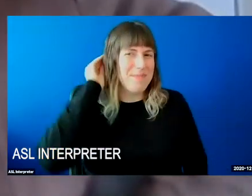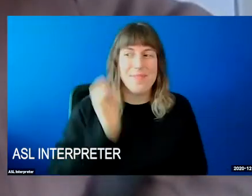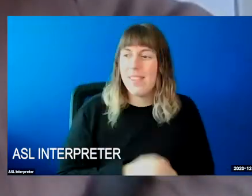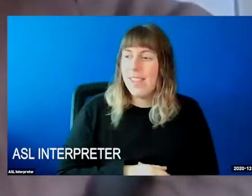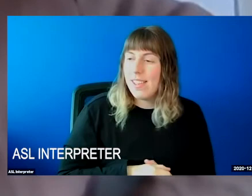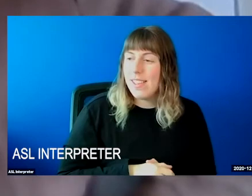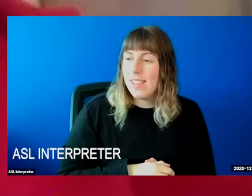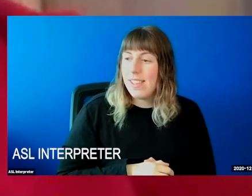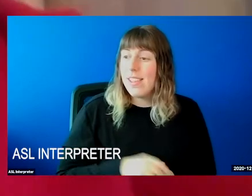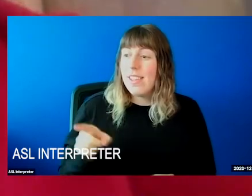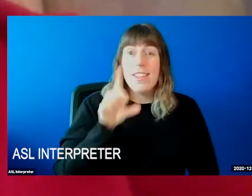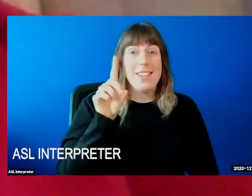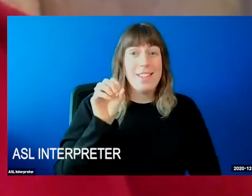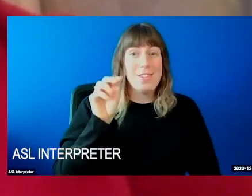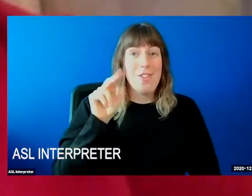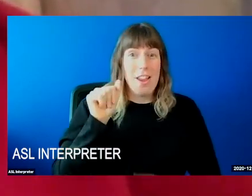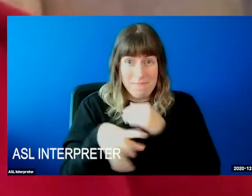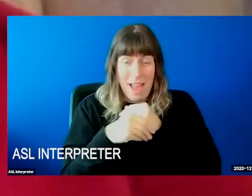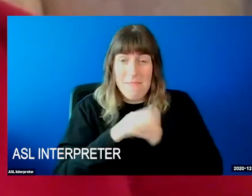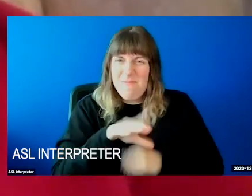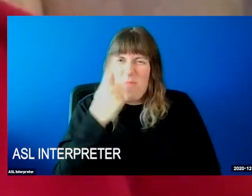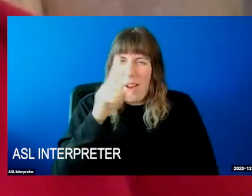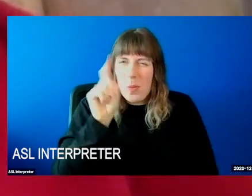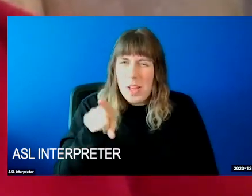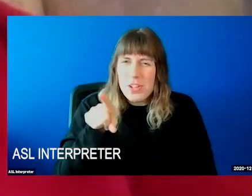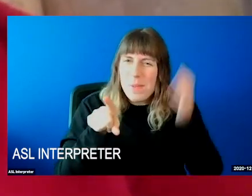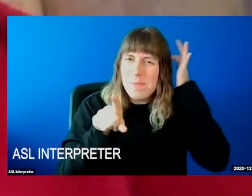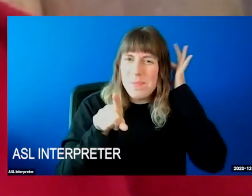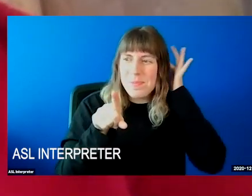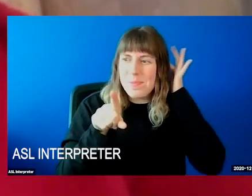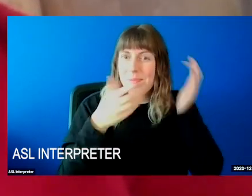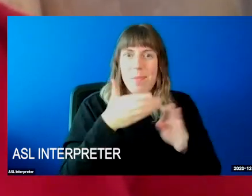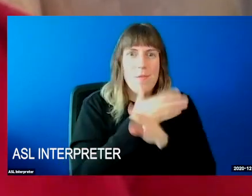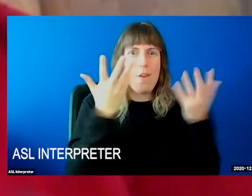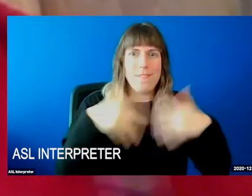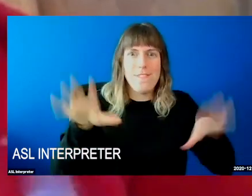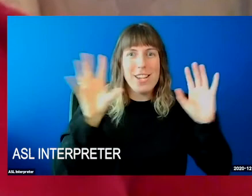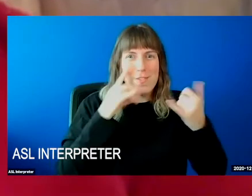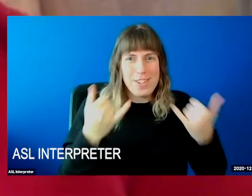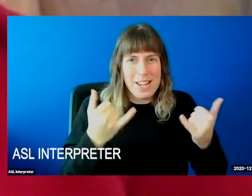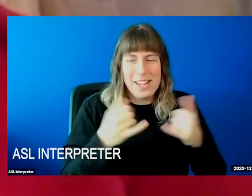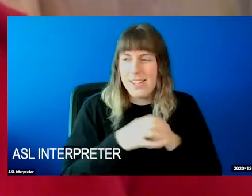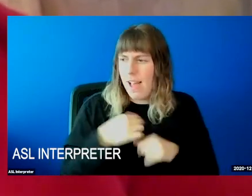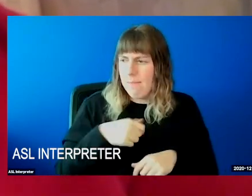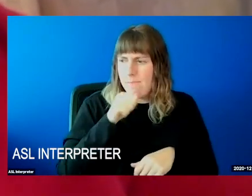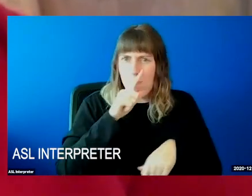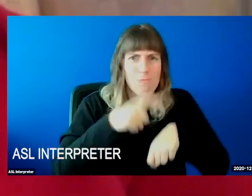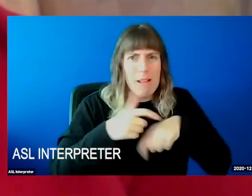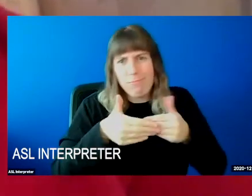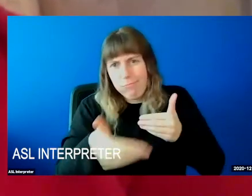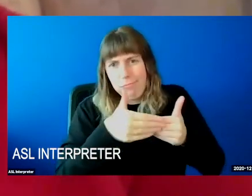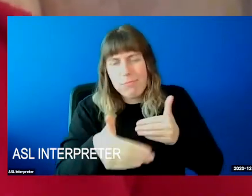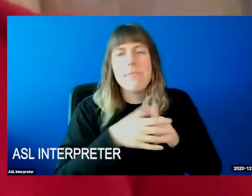Can I just ask one small question too before we end this session? I'm not sure how much more time